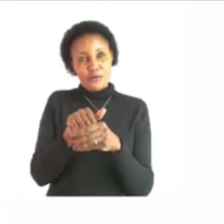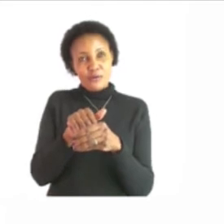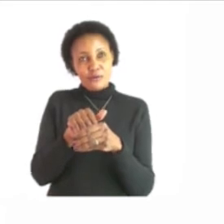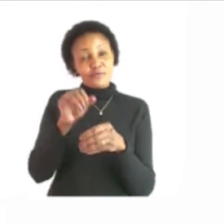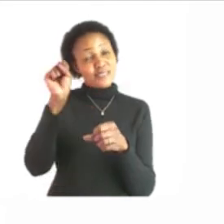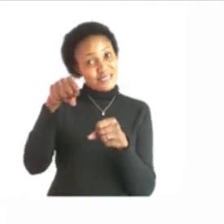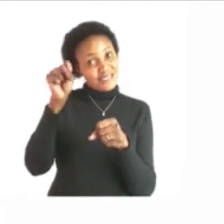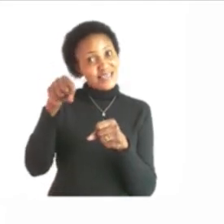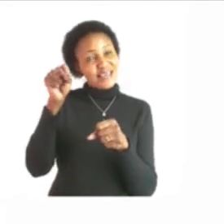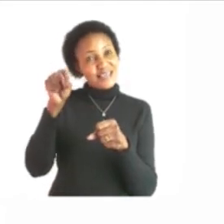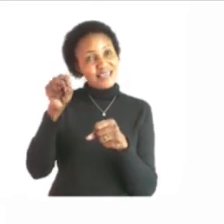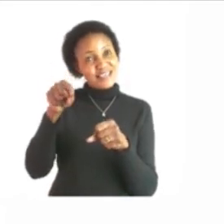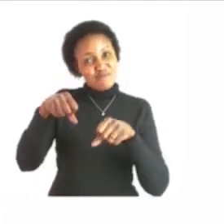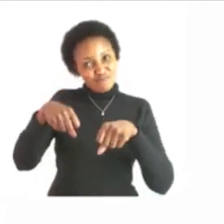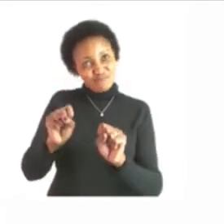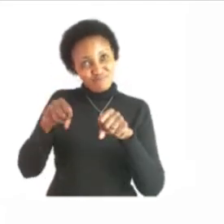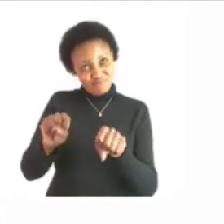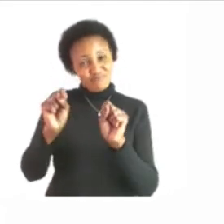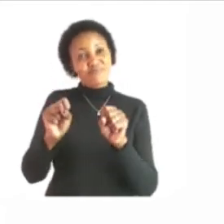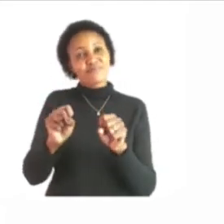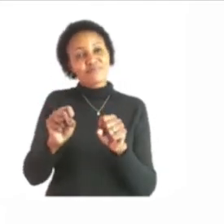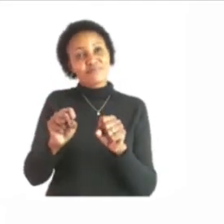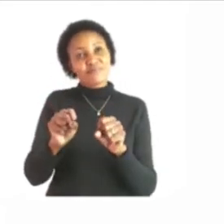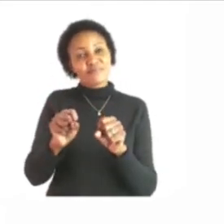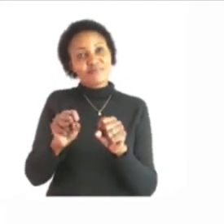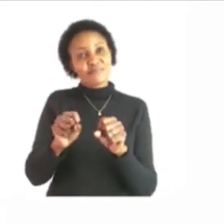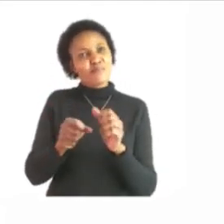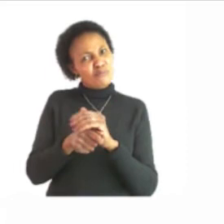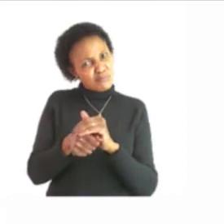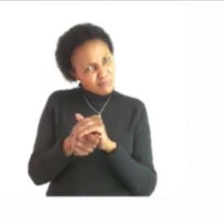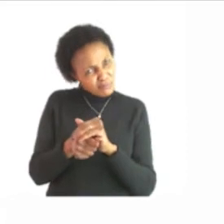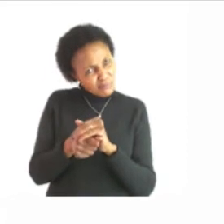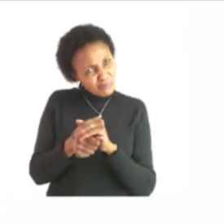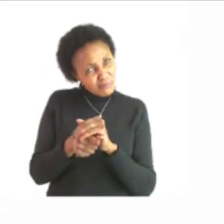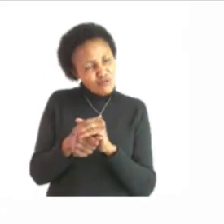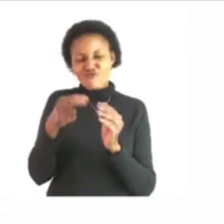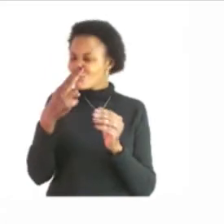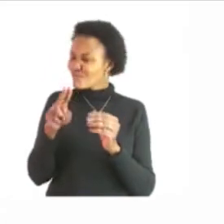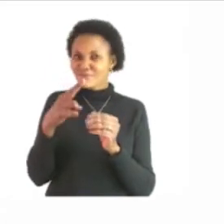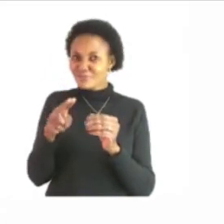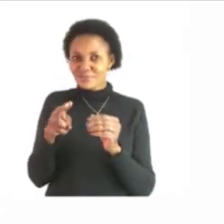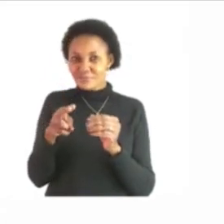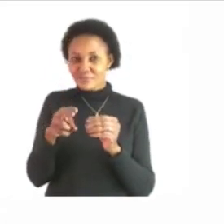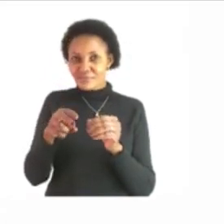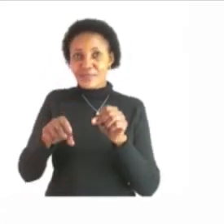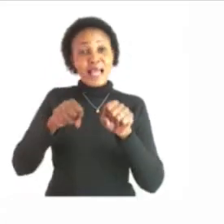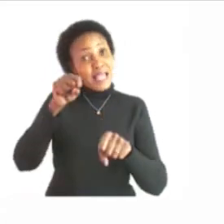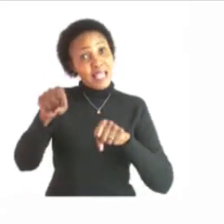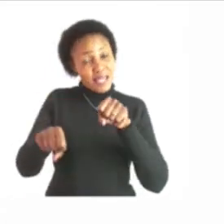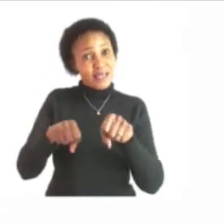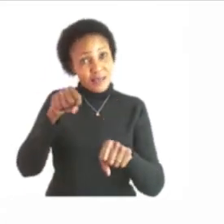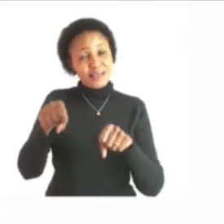Yes, motorbike. And the tortoise? No. The